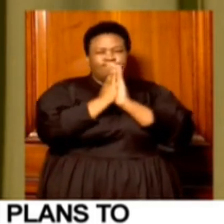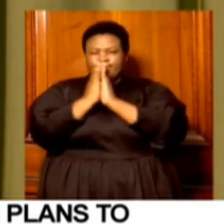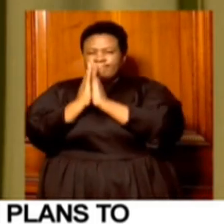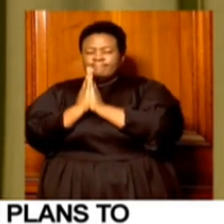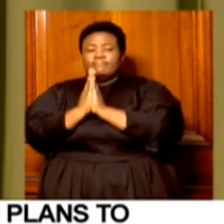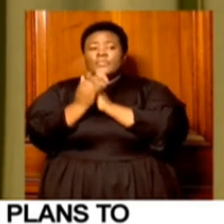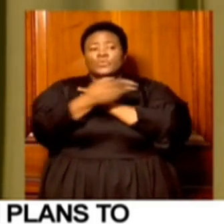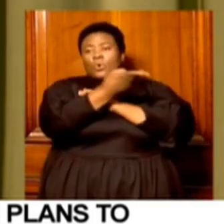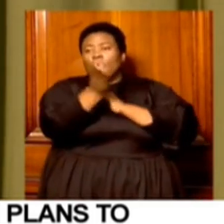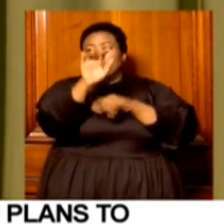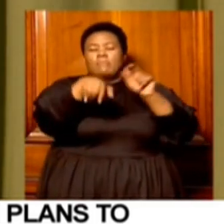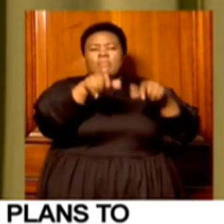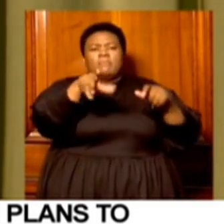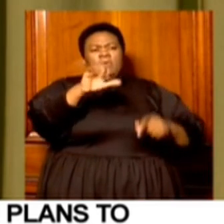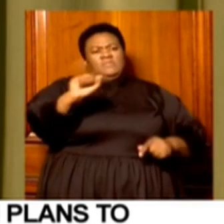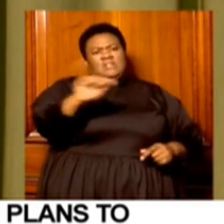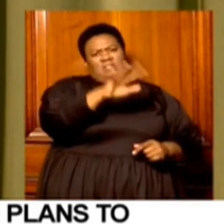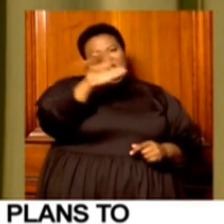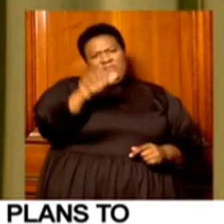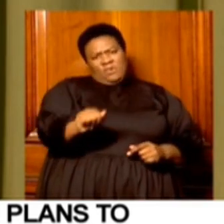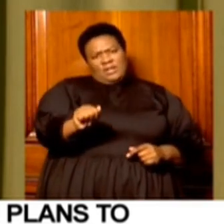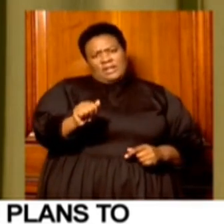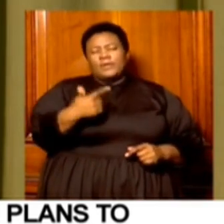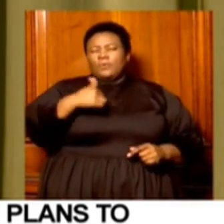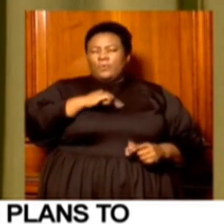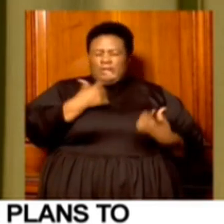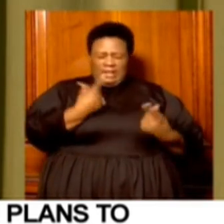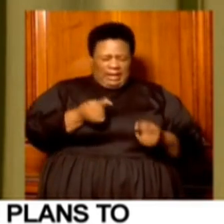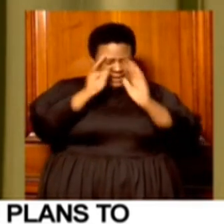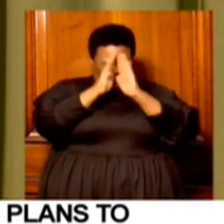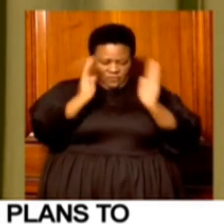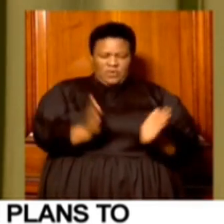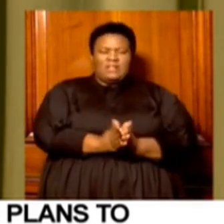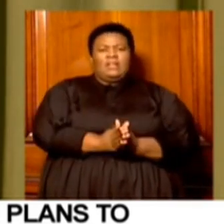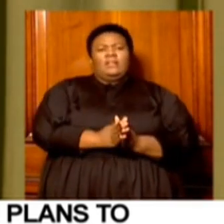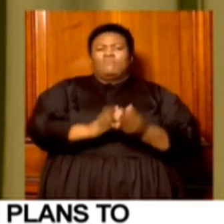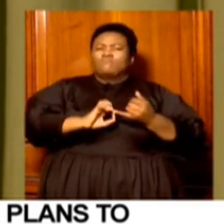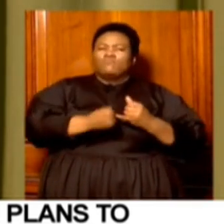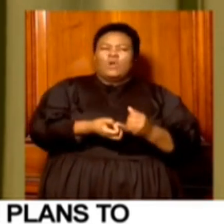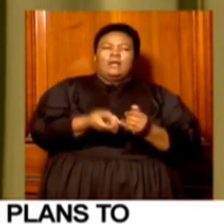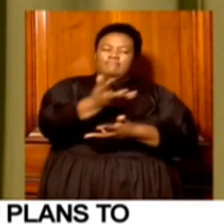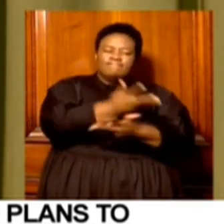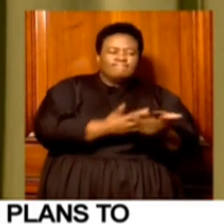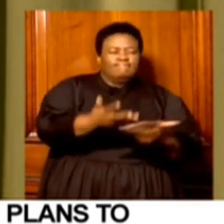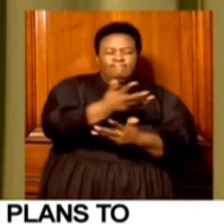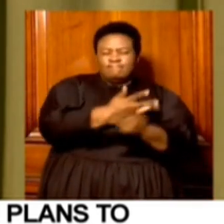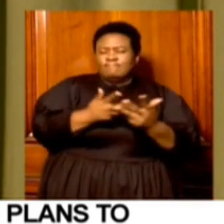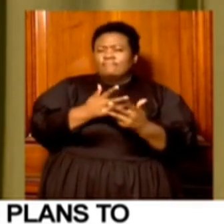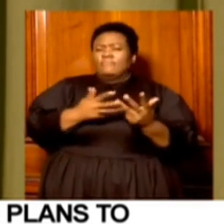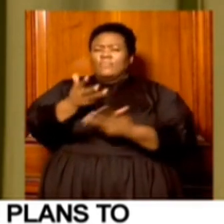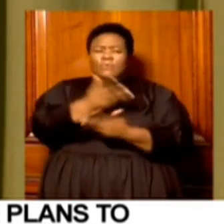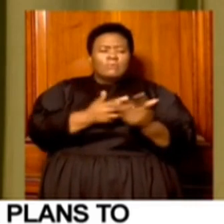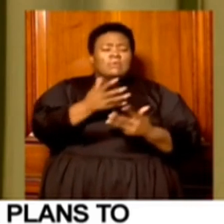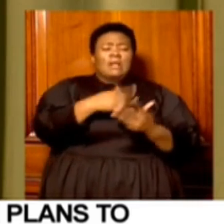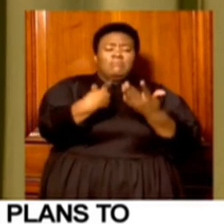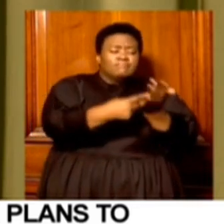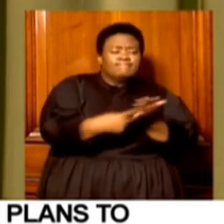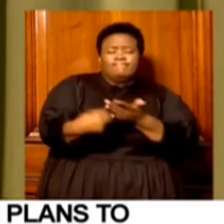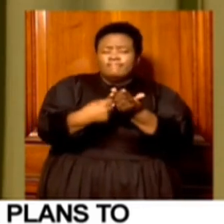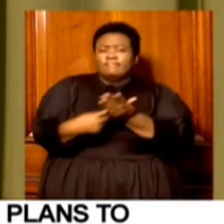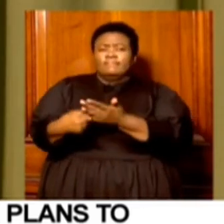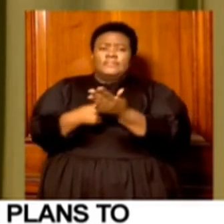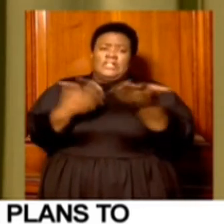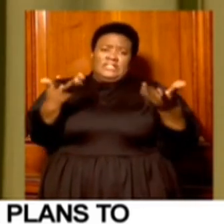everybody that we have done everything in our power and we have looked everything